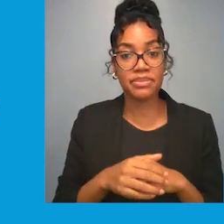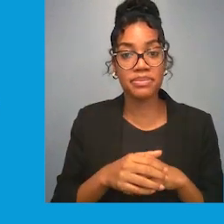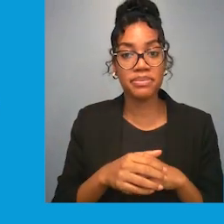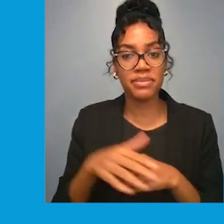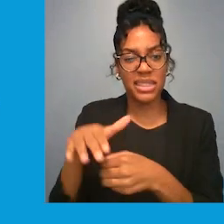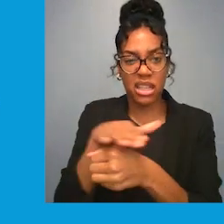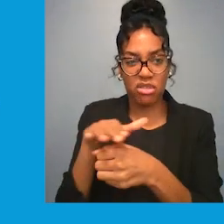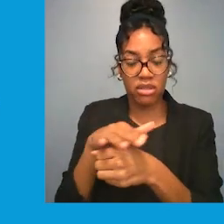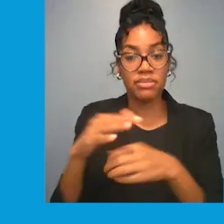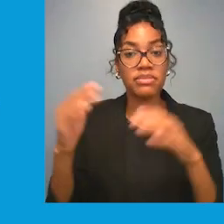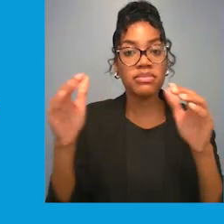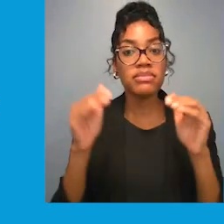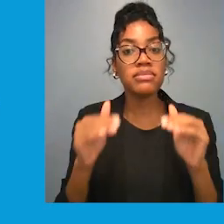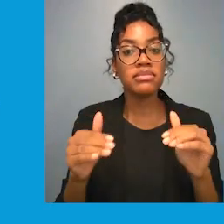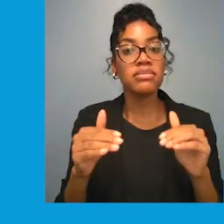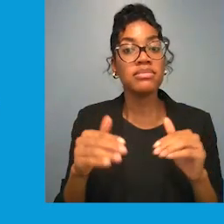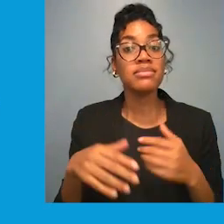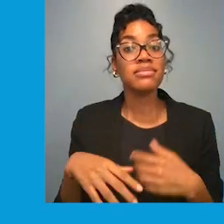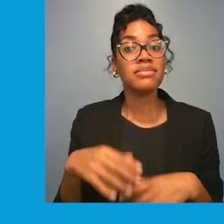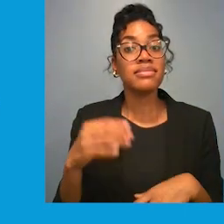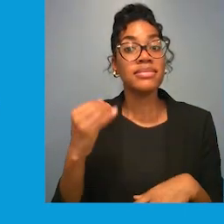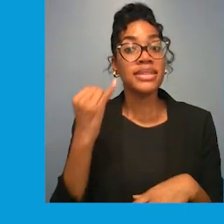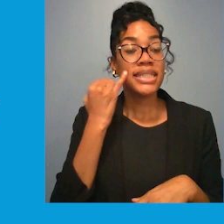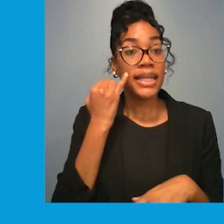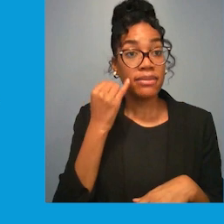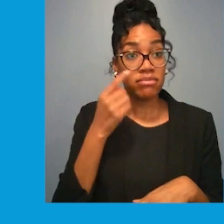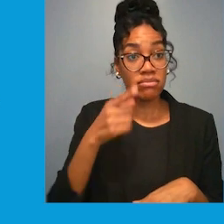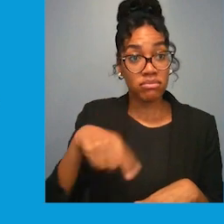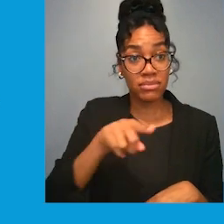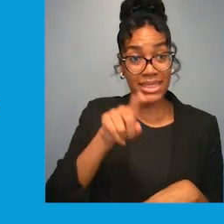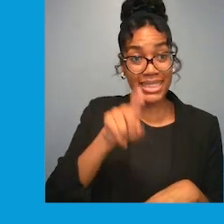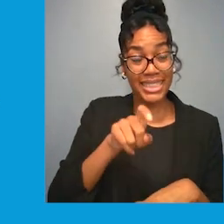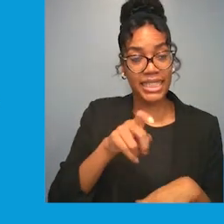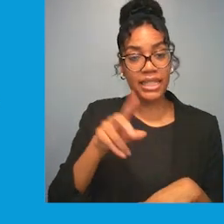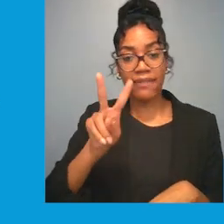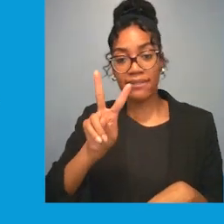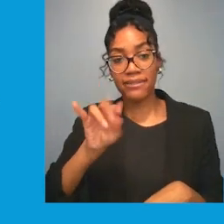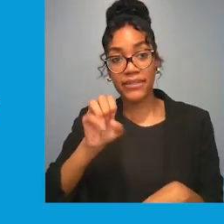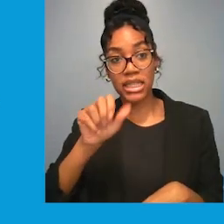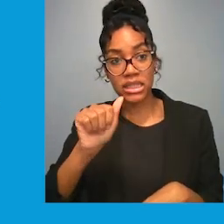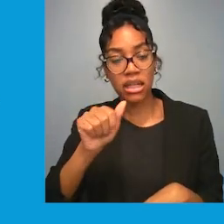for obtaining the appropriate visas that allow them to work in the Washington, D.C. region.